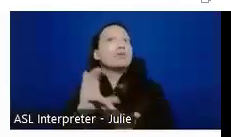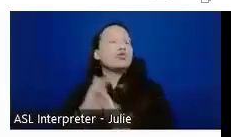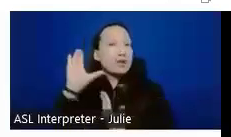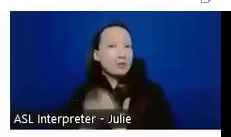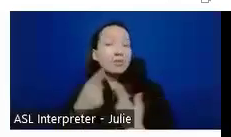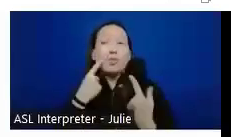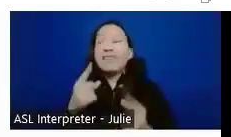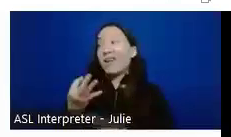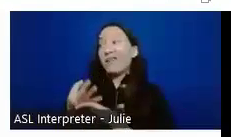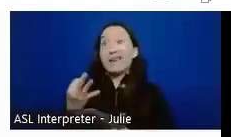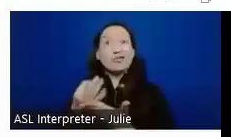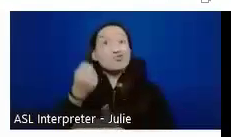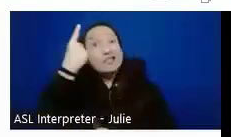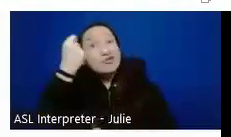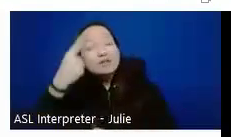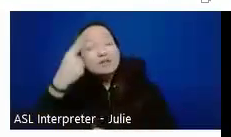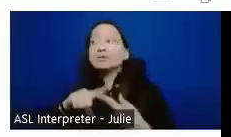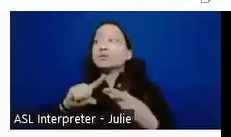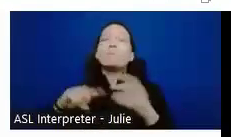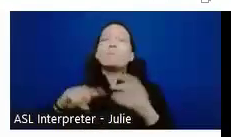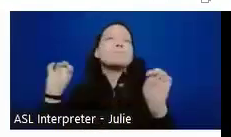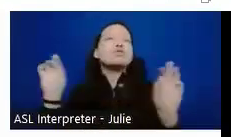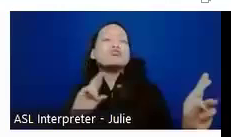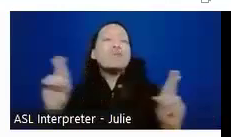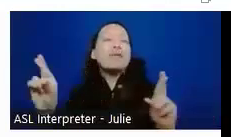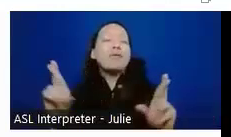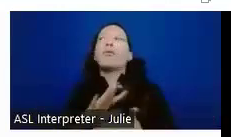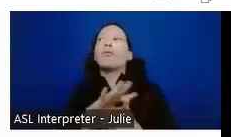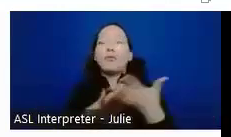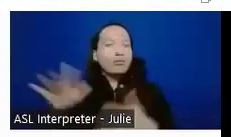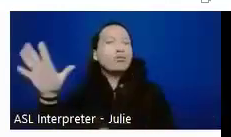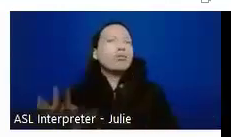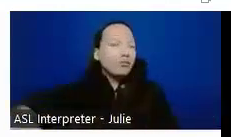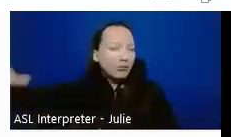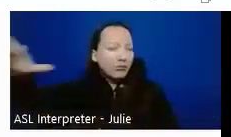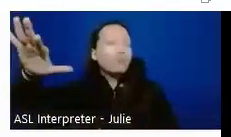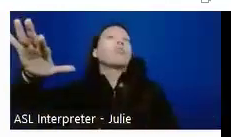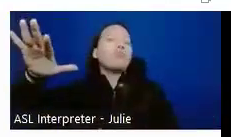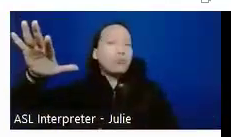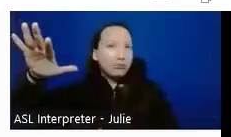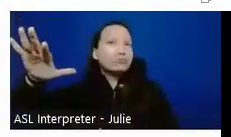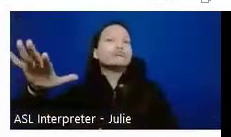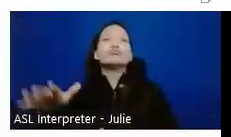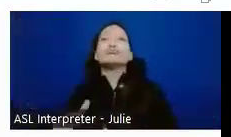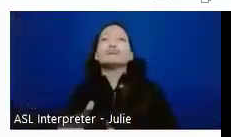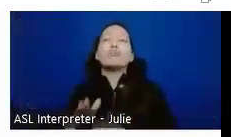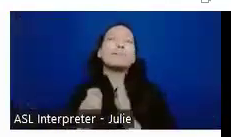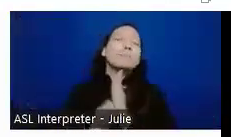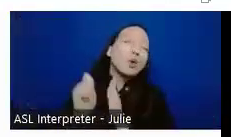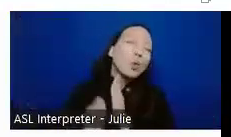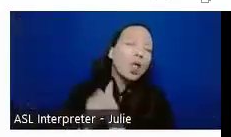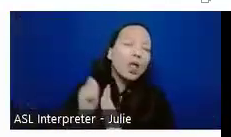situations. Financial literacy, emergency preparedness. There are some things out there in terms of manuals or